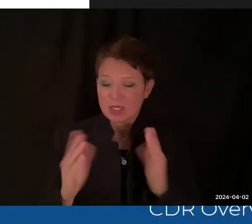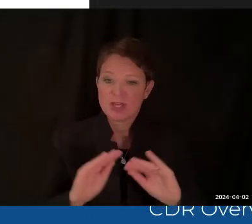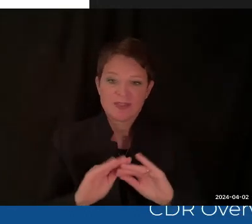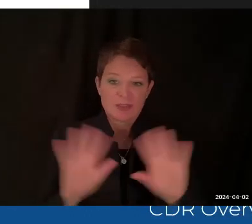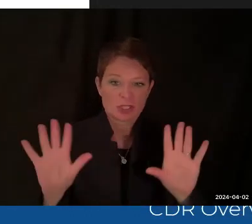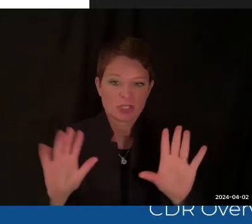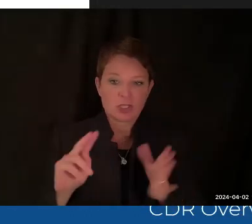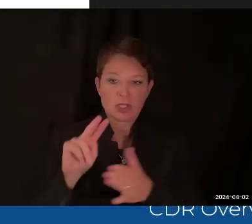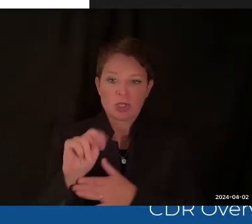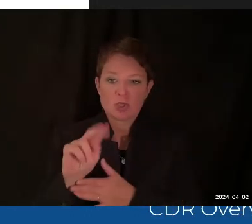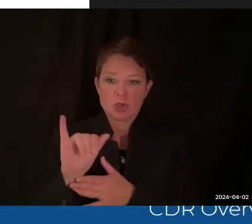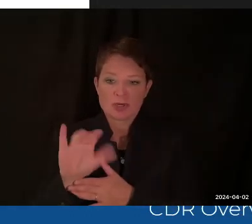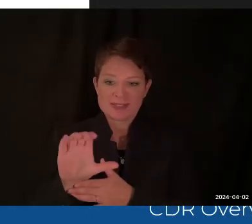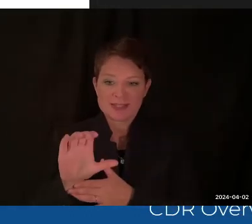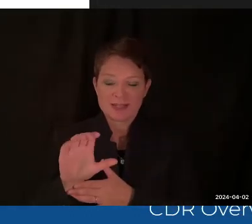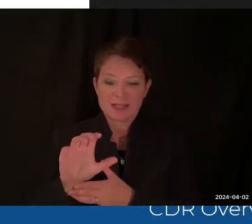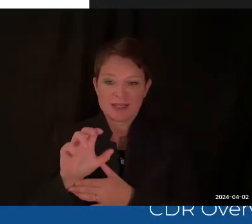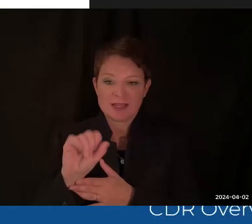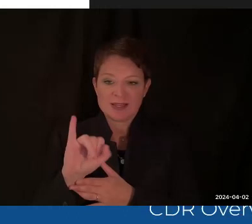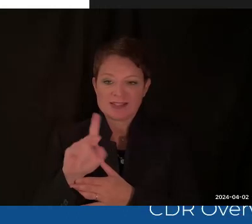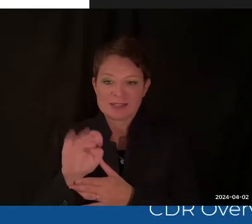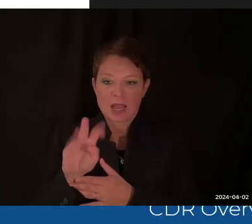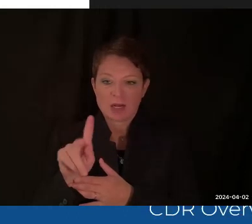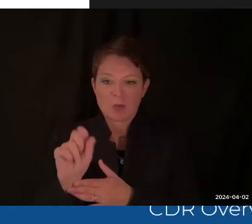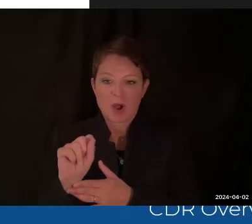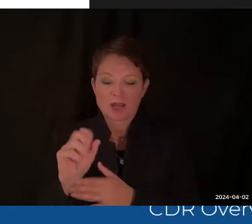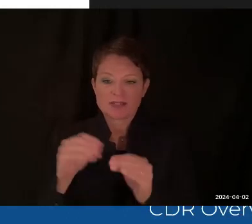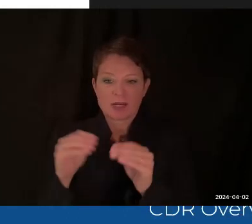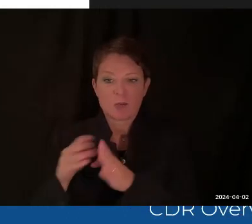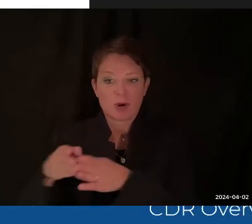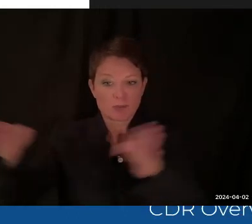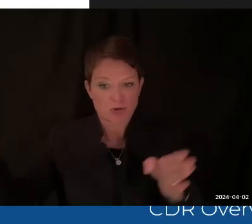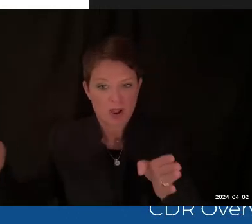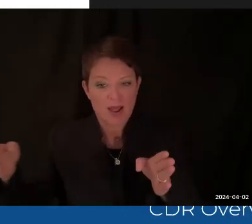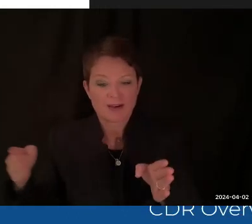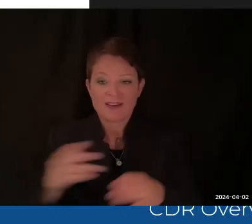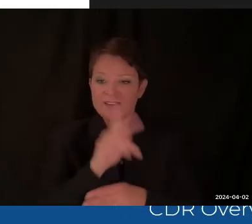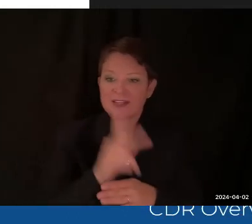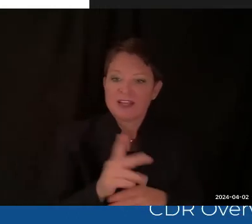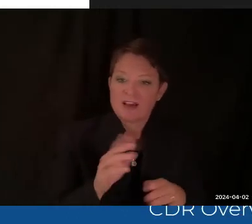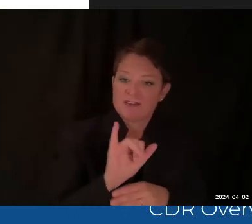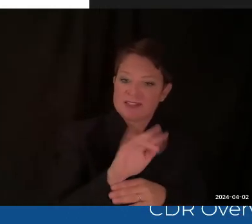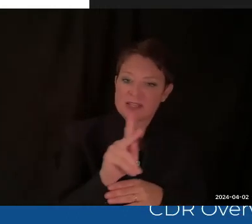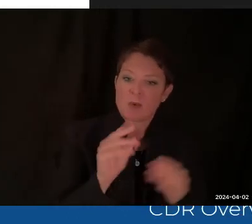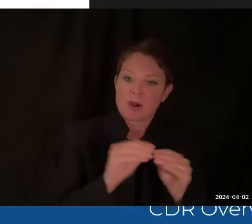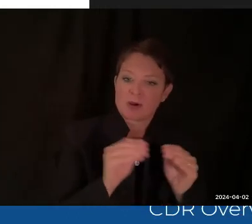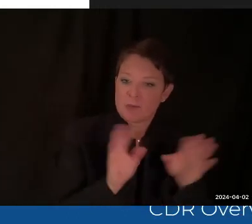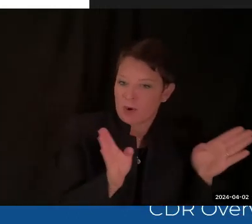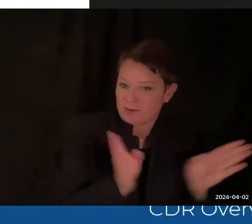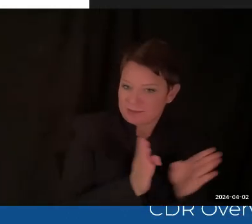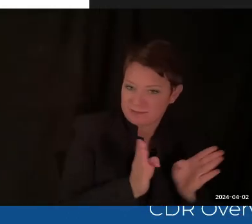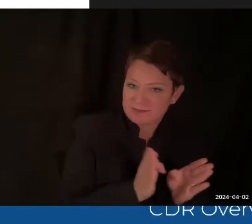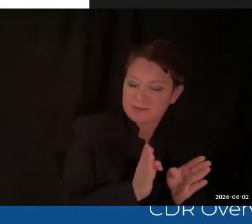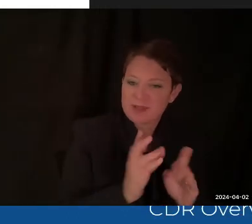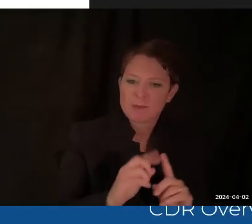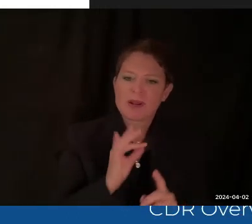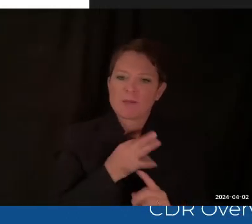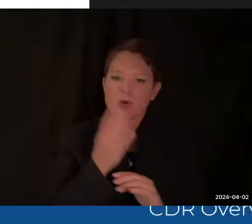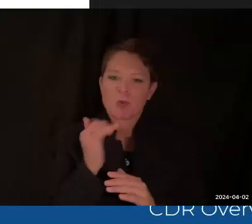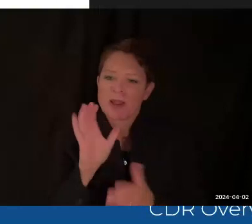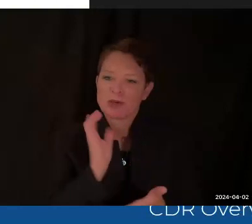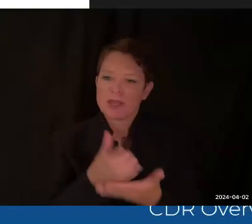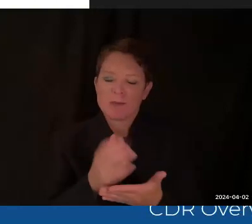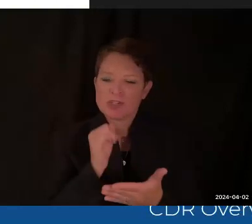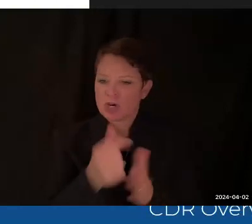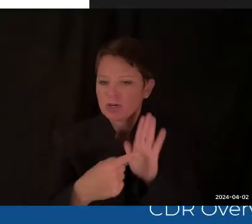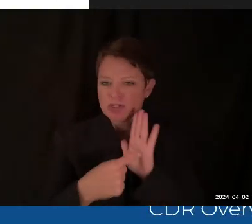clearly New York City sidewalks, which are much broader than Philadelphia sidewalks. And I'm just wondering why your images